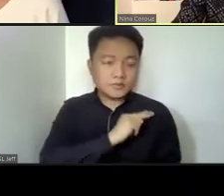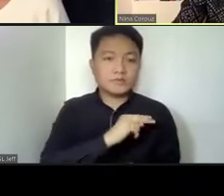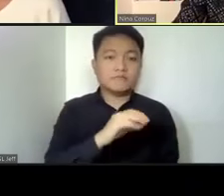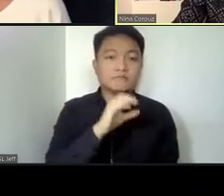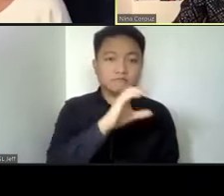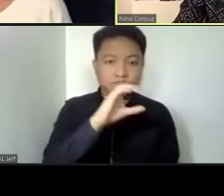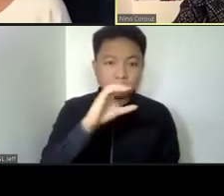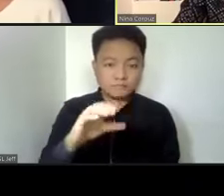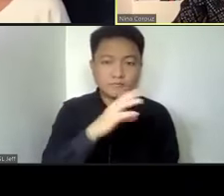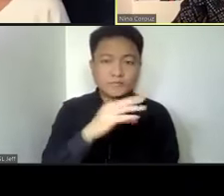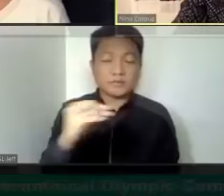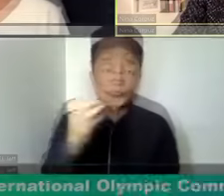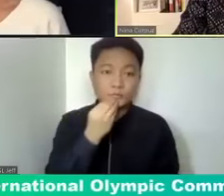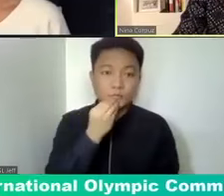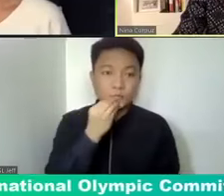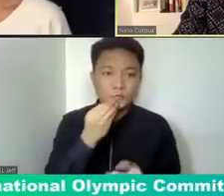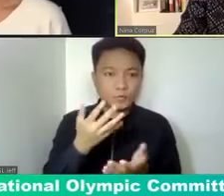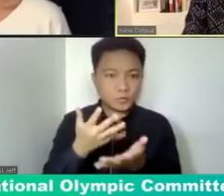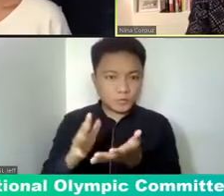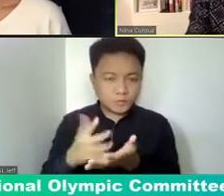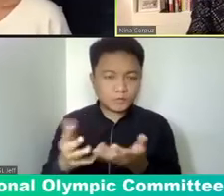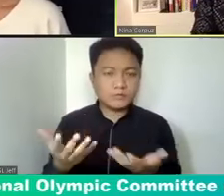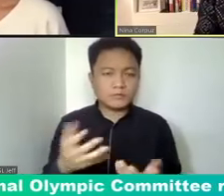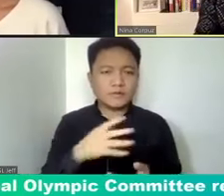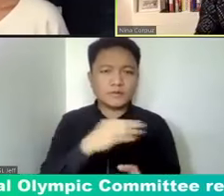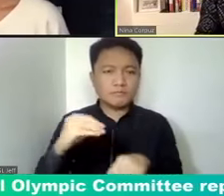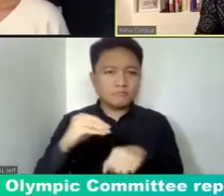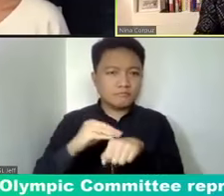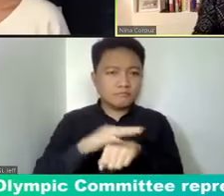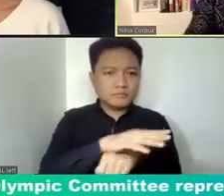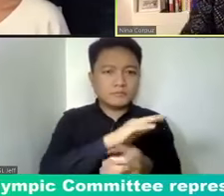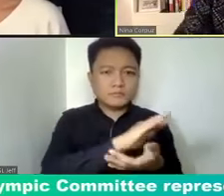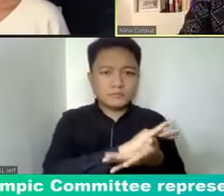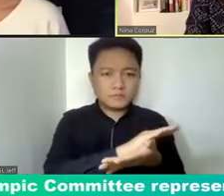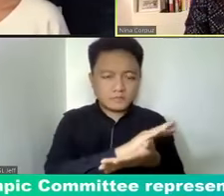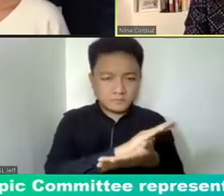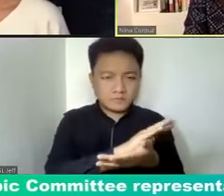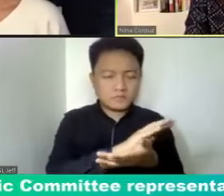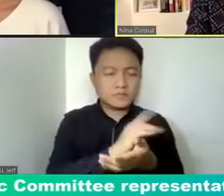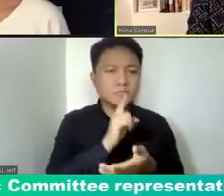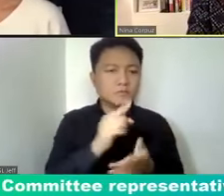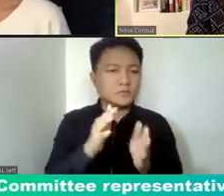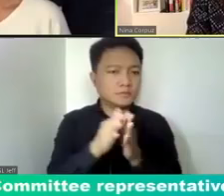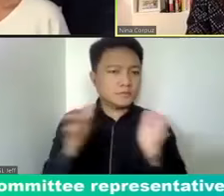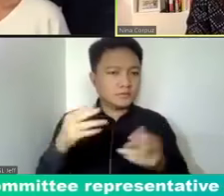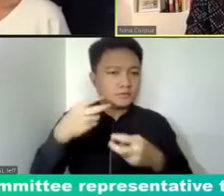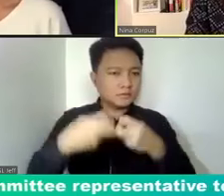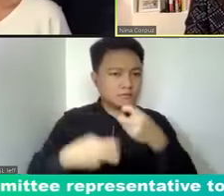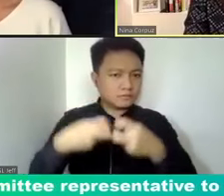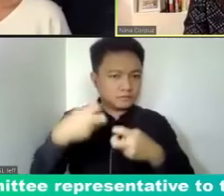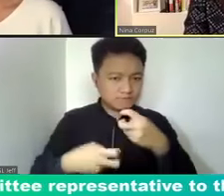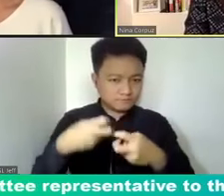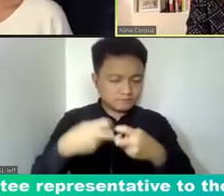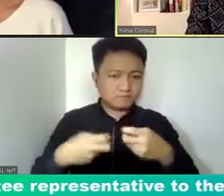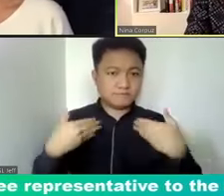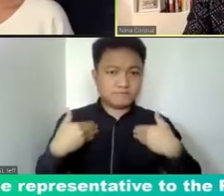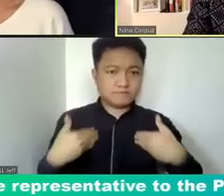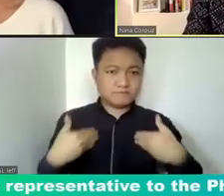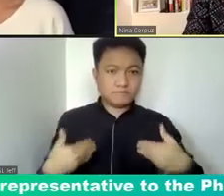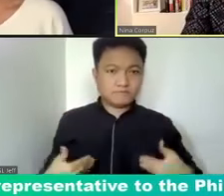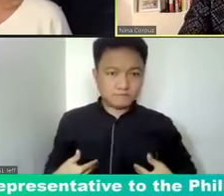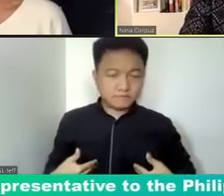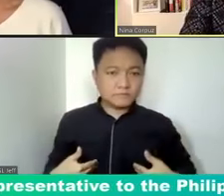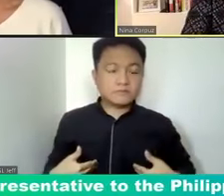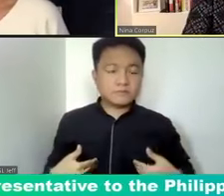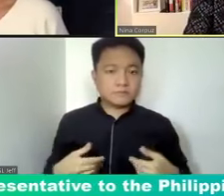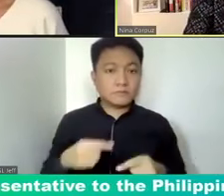problem of malnutrition, but it has at least provided more awareness and has made more people come together to offer solutions,